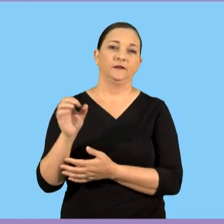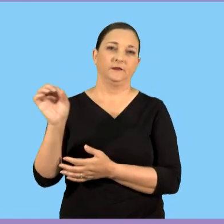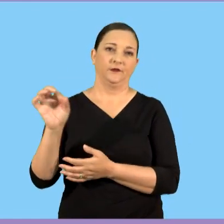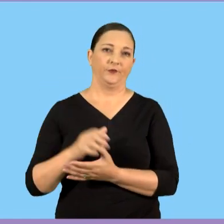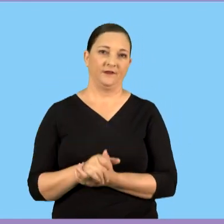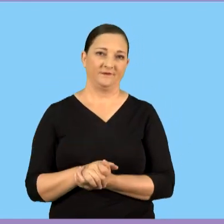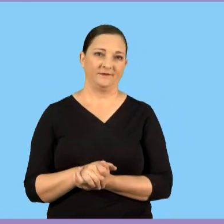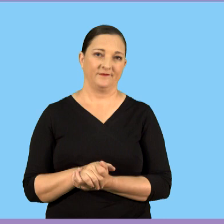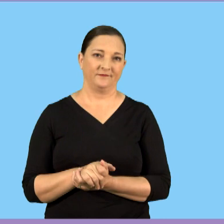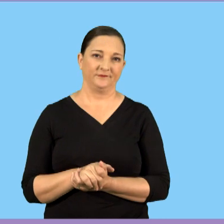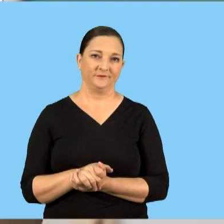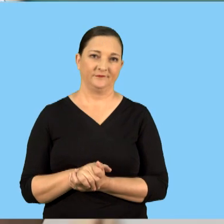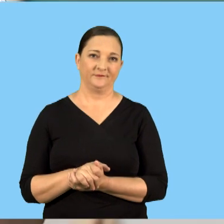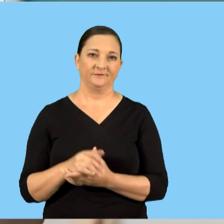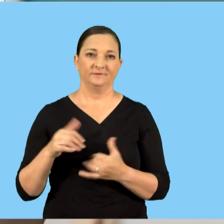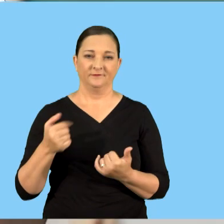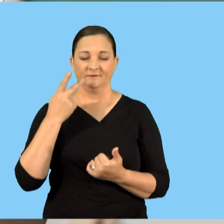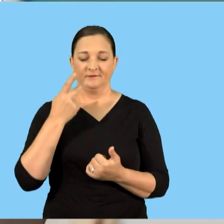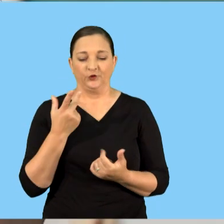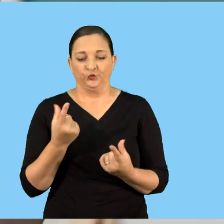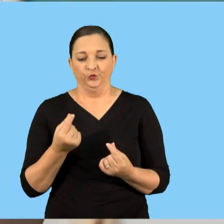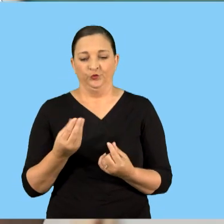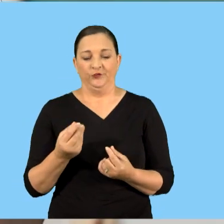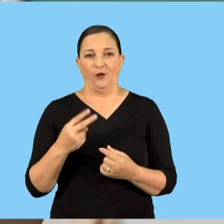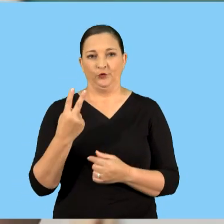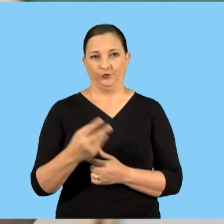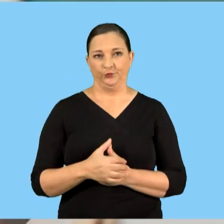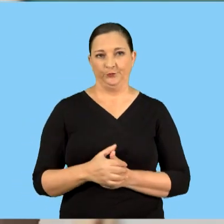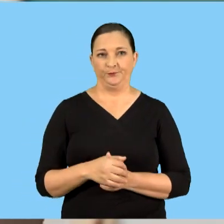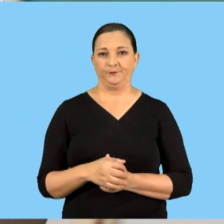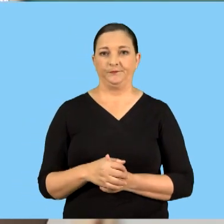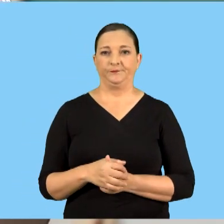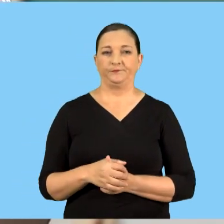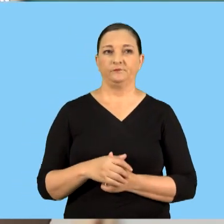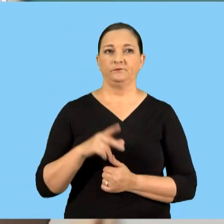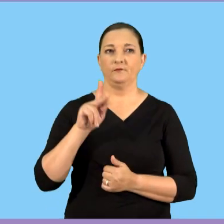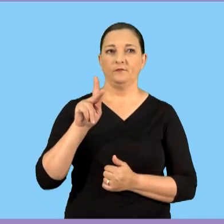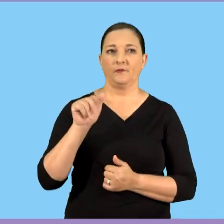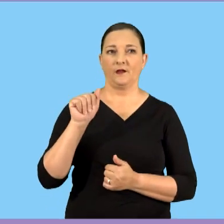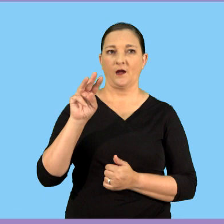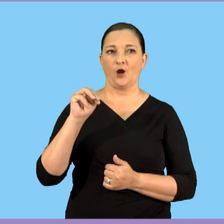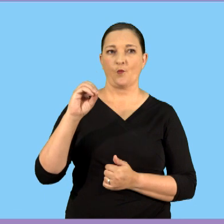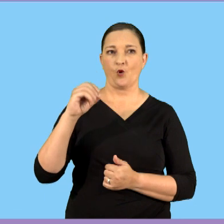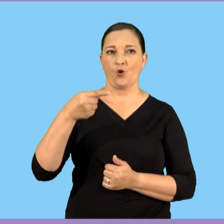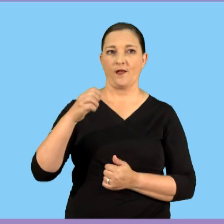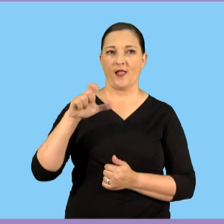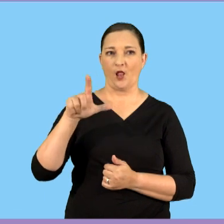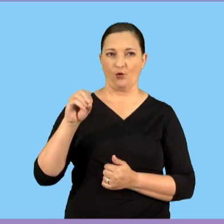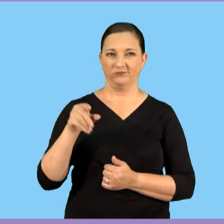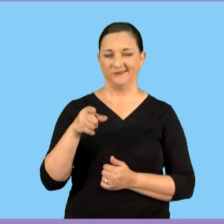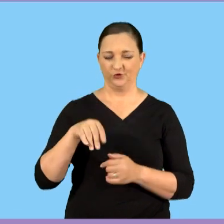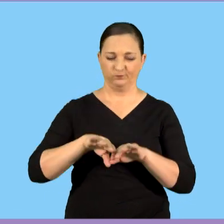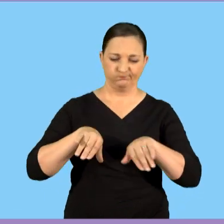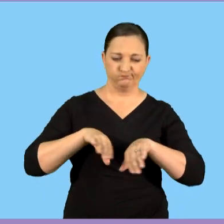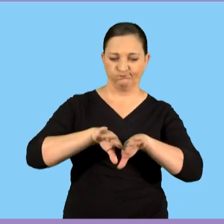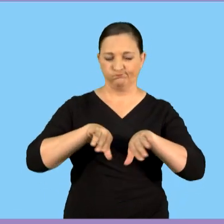19 degrees Celsius. Let's go on to number 2. Kamogelo swims 150